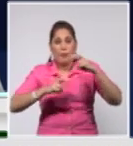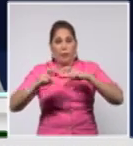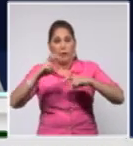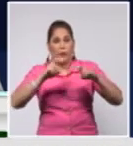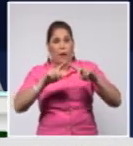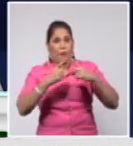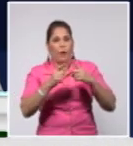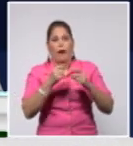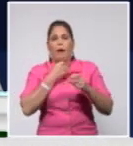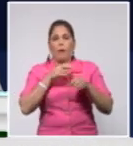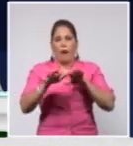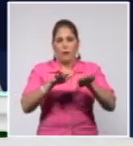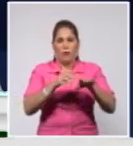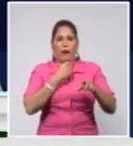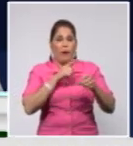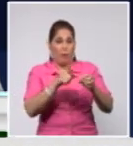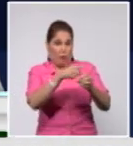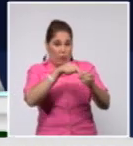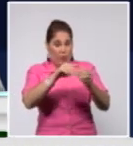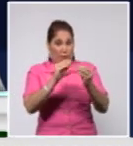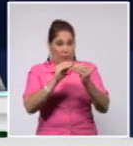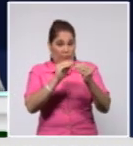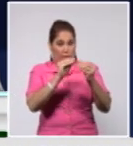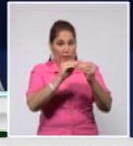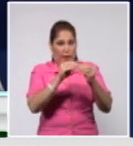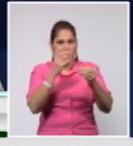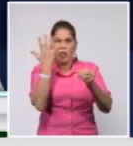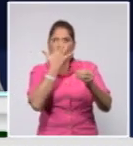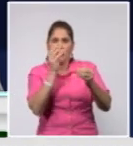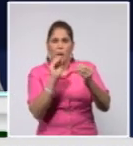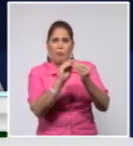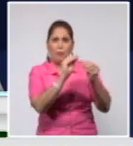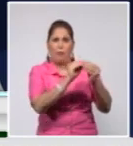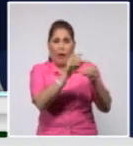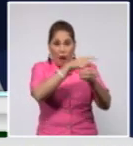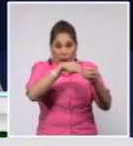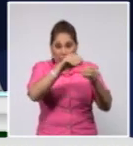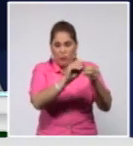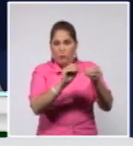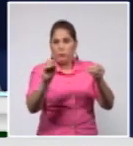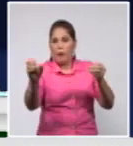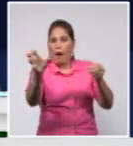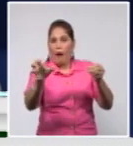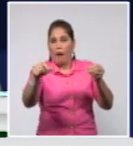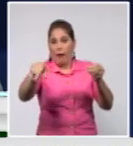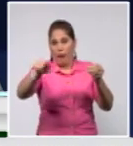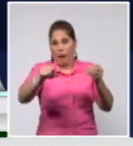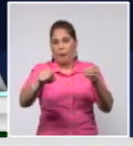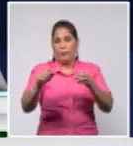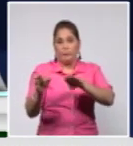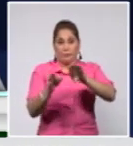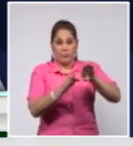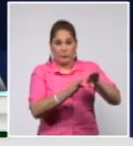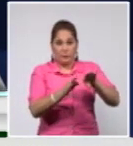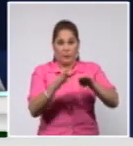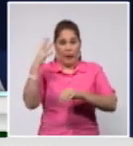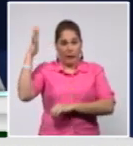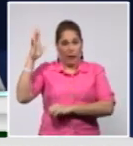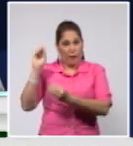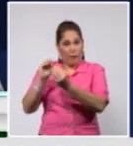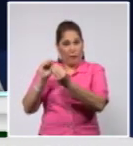representing 49.4% of all diagnosed cases on the island. 37, or